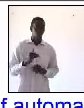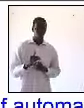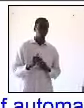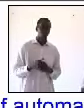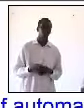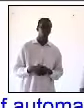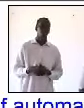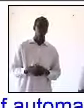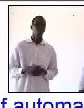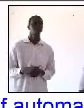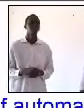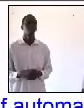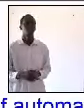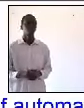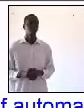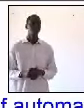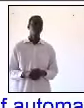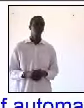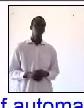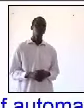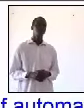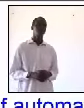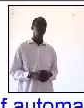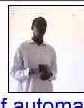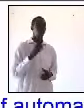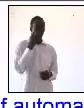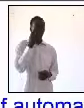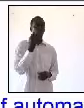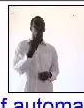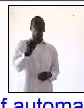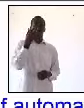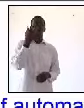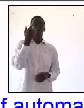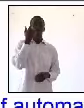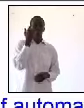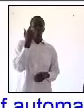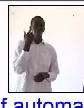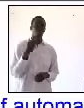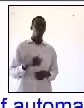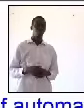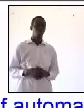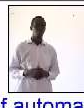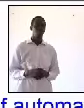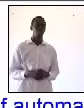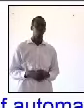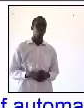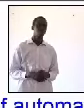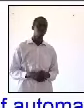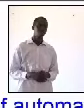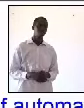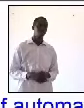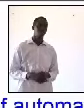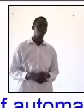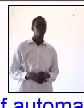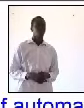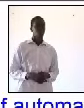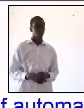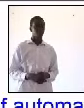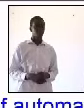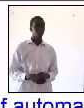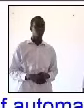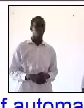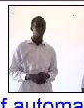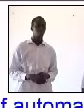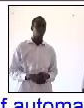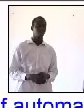A given stimulus always produces the same response. Examples of reflex actions are blinking of an eye. When I